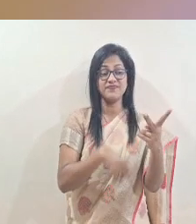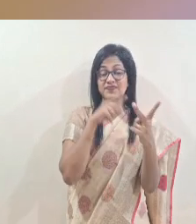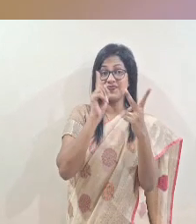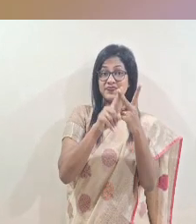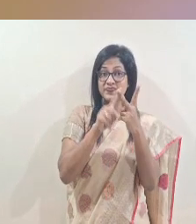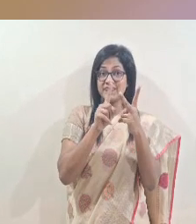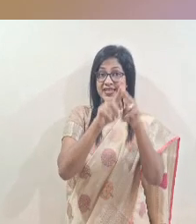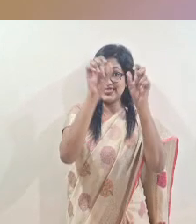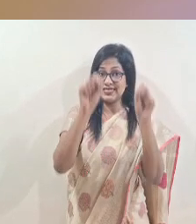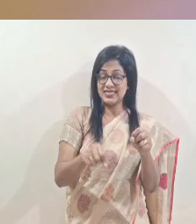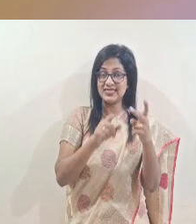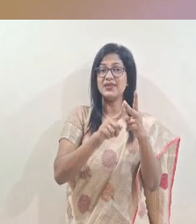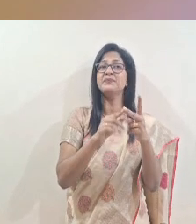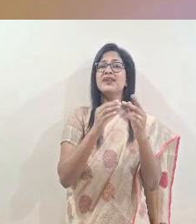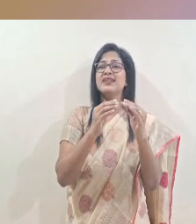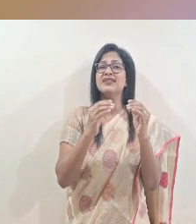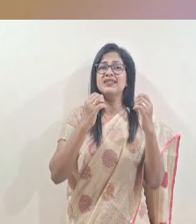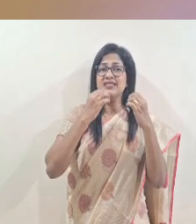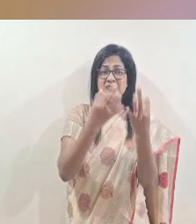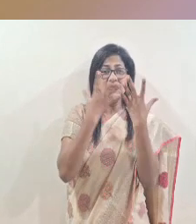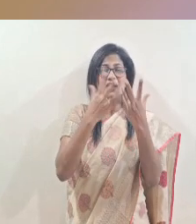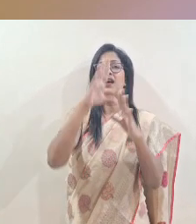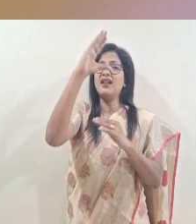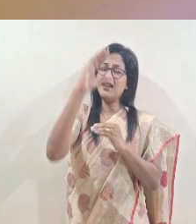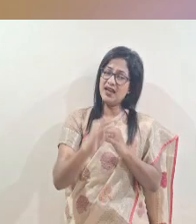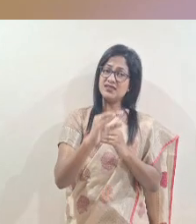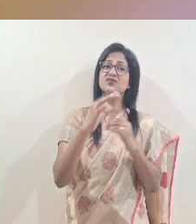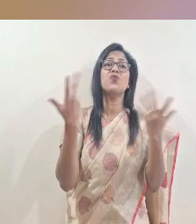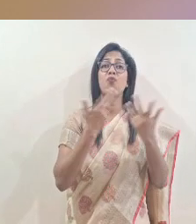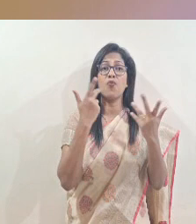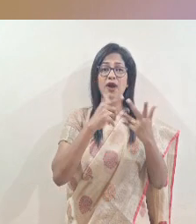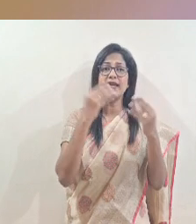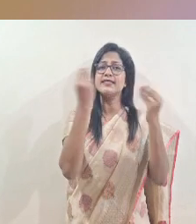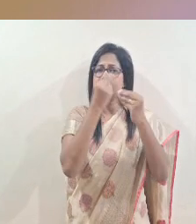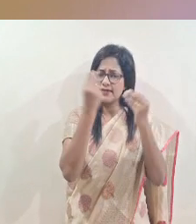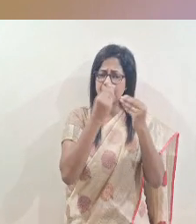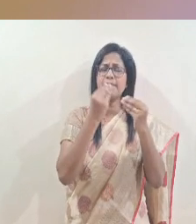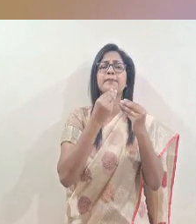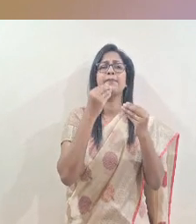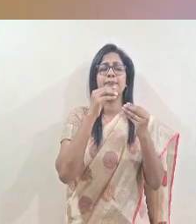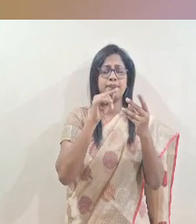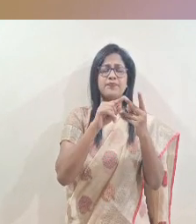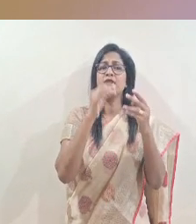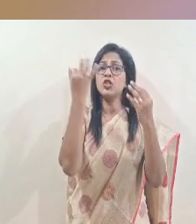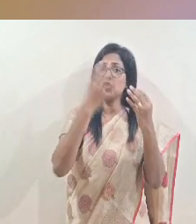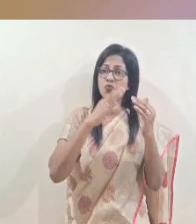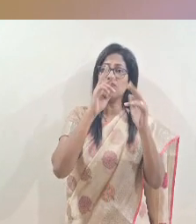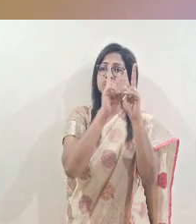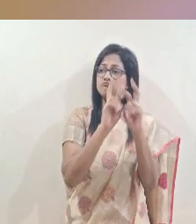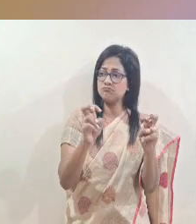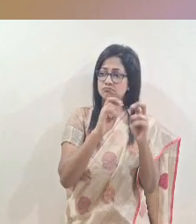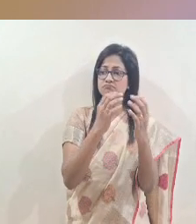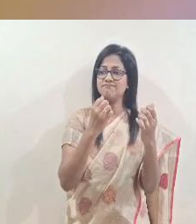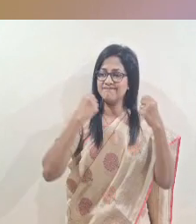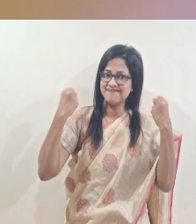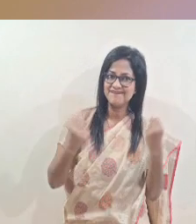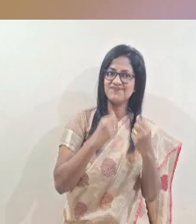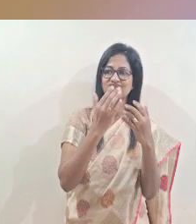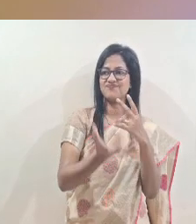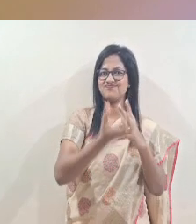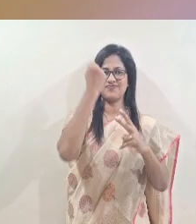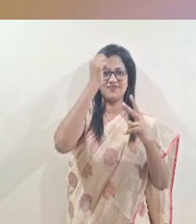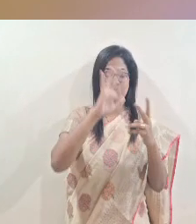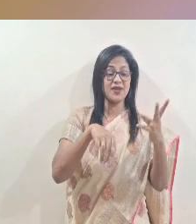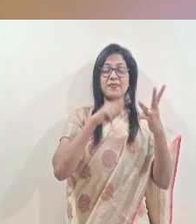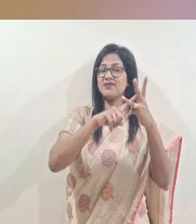system 2 is a less resilient system, but it has achieved some new steady performance level, but system 3